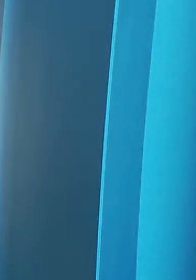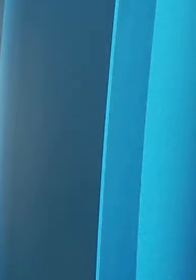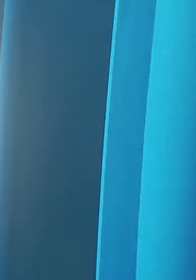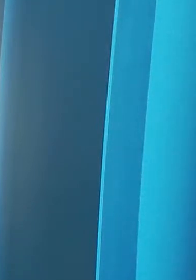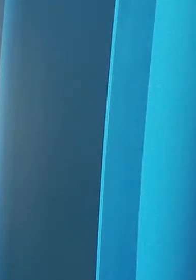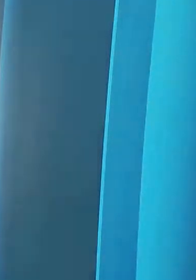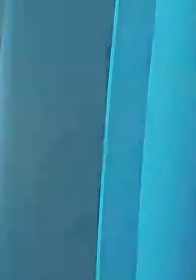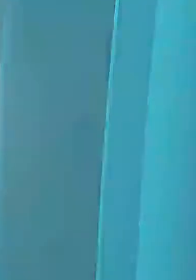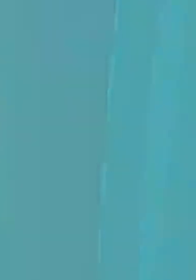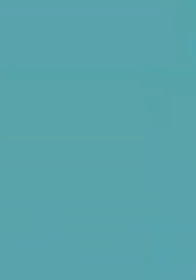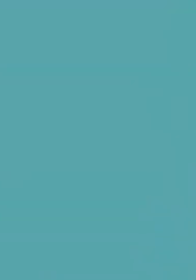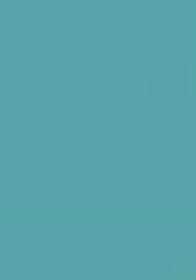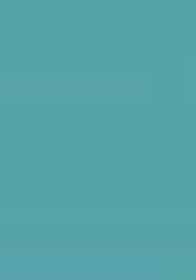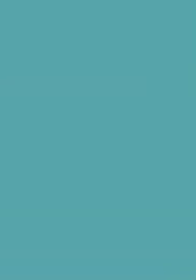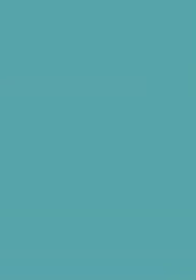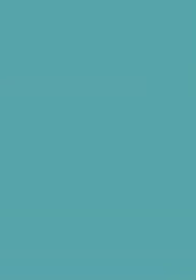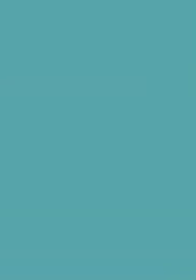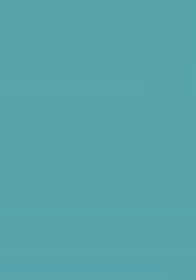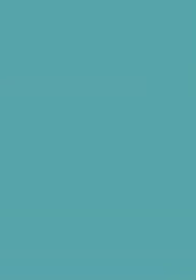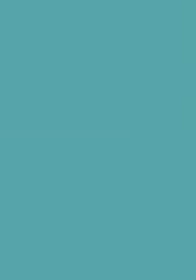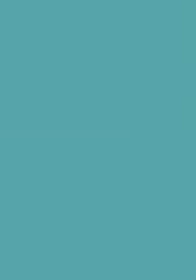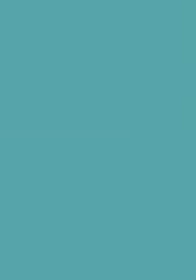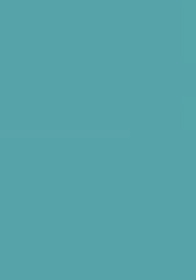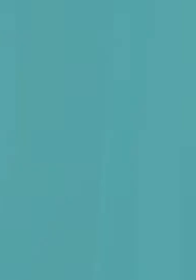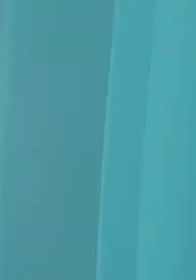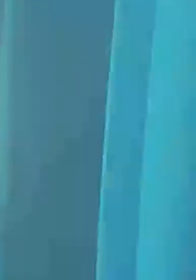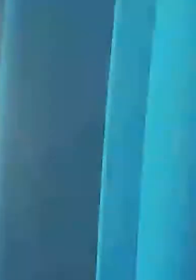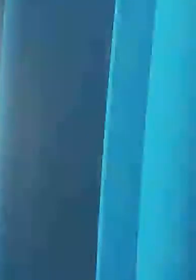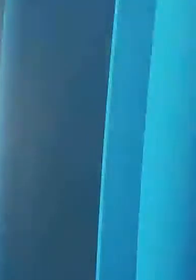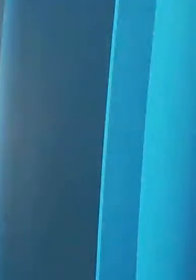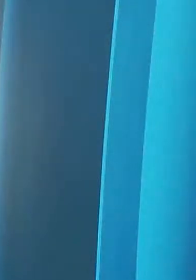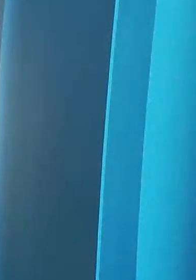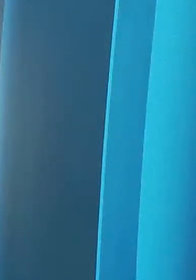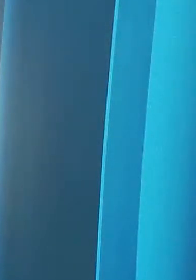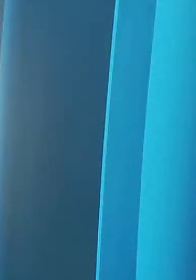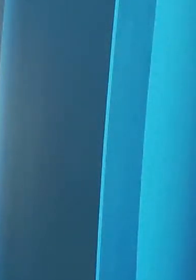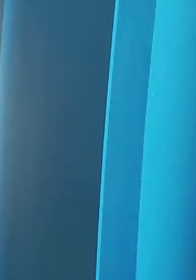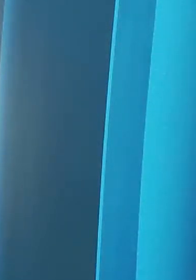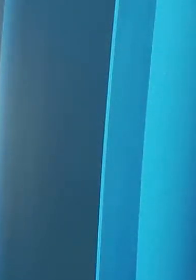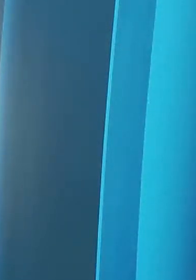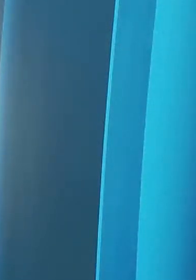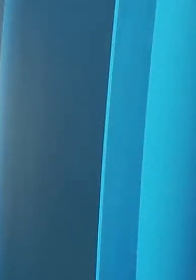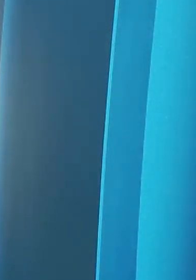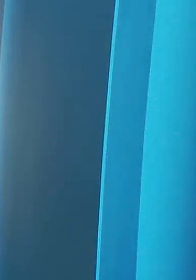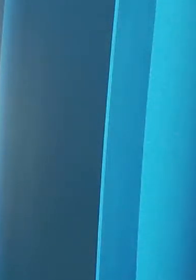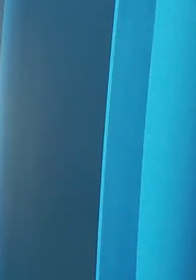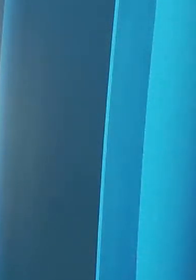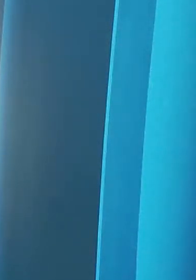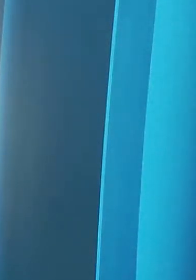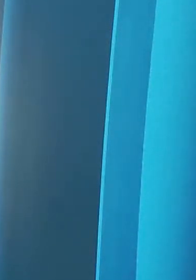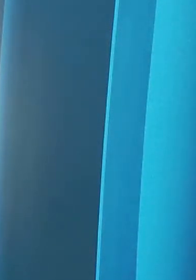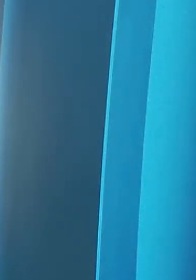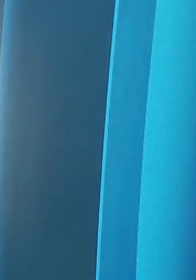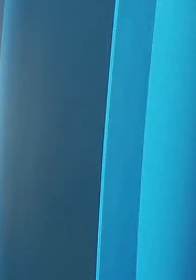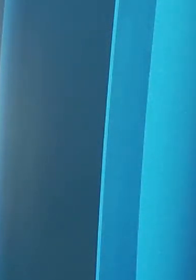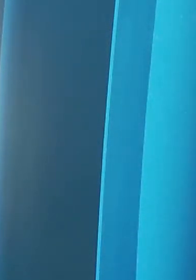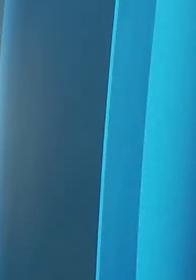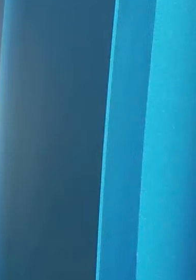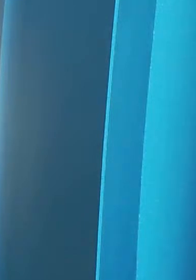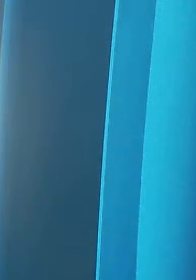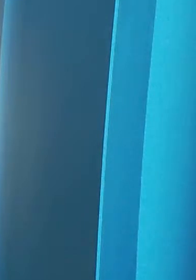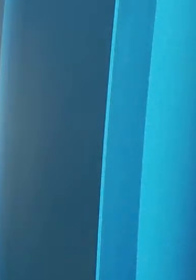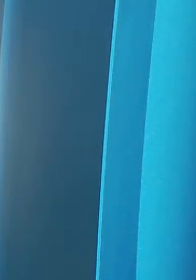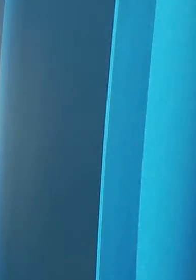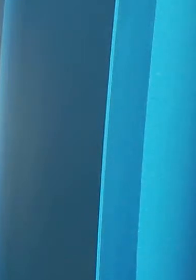The show was held at a time when questions of modernity were debated, New visual idioms were churned and